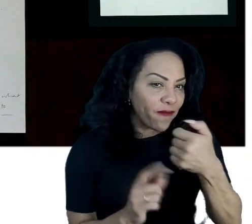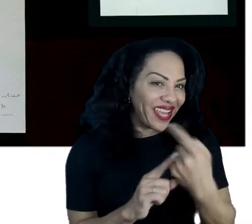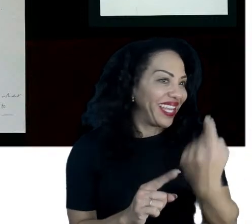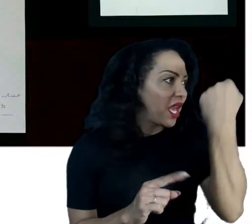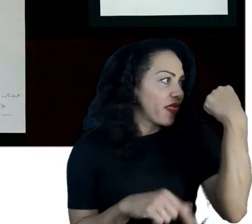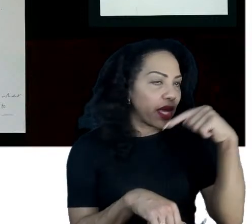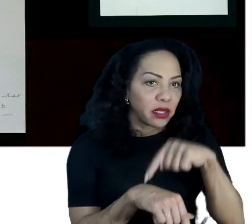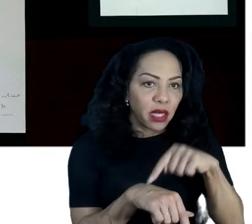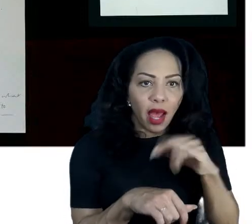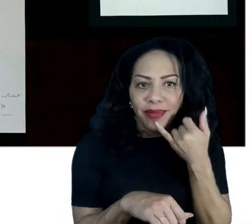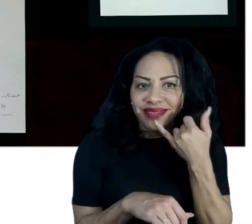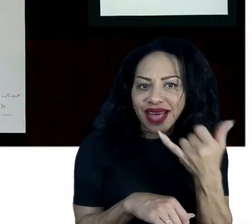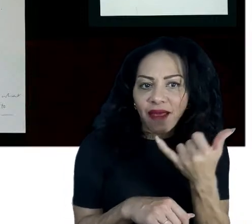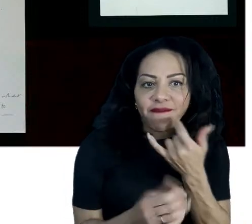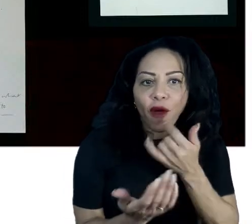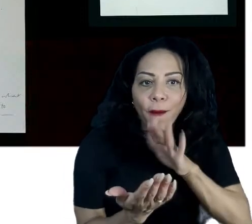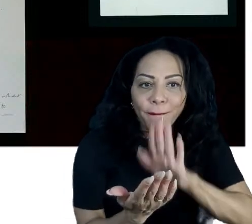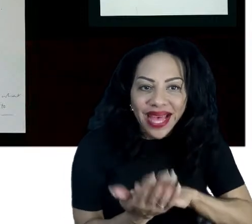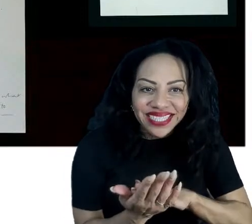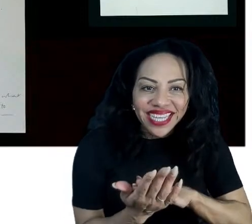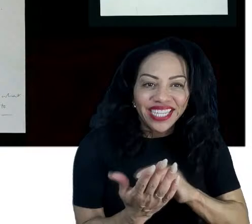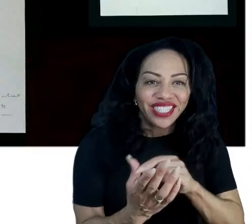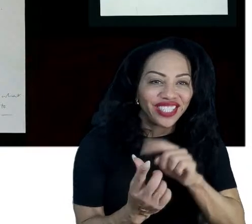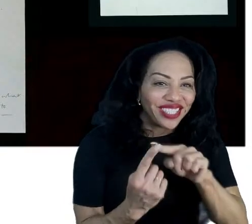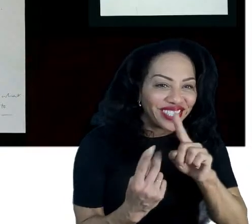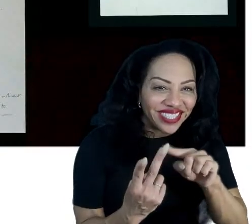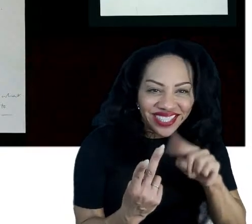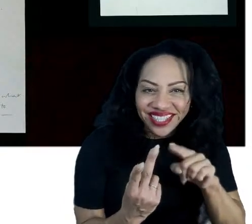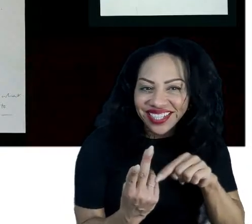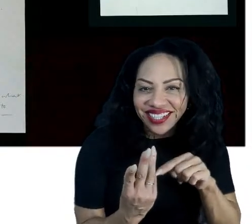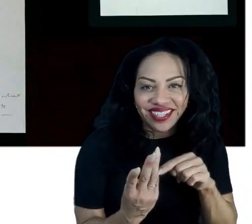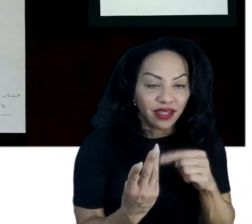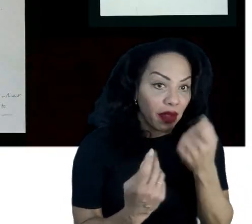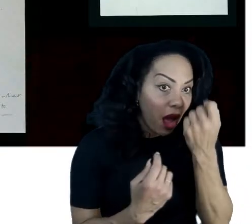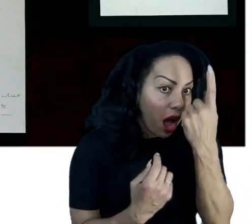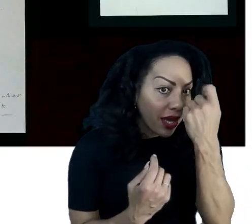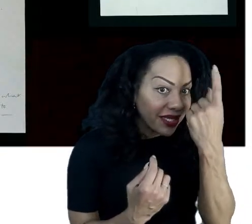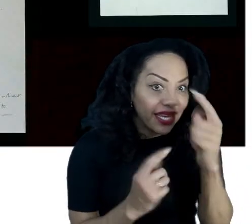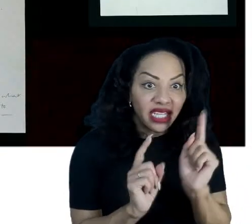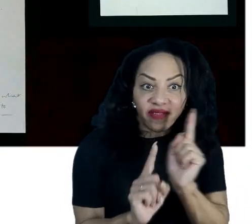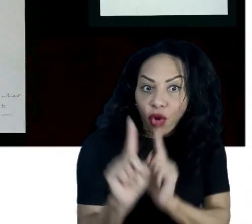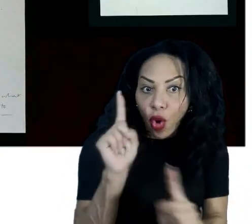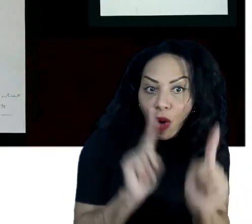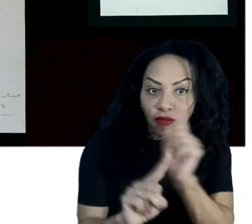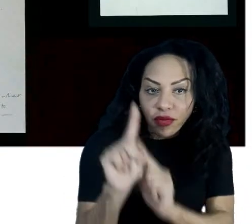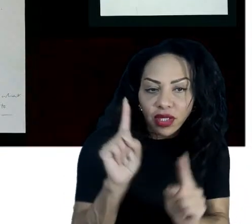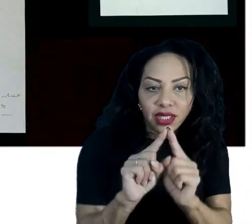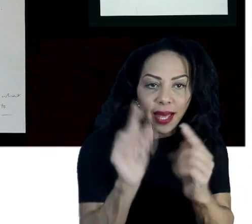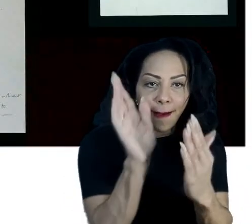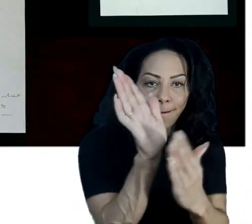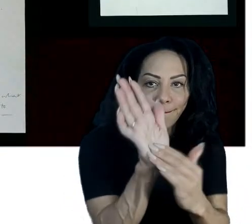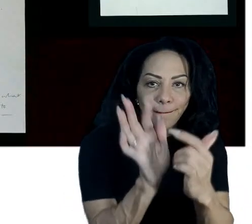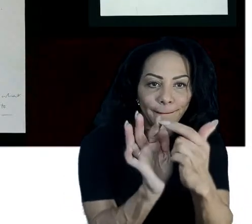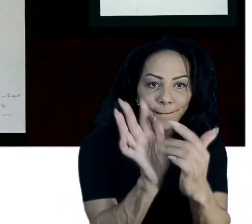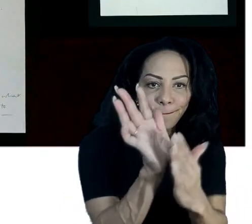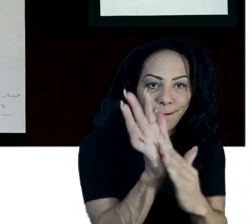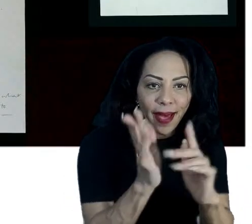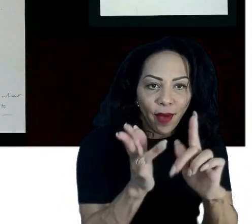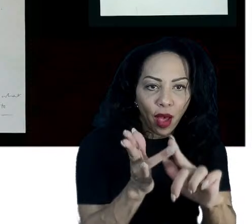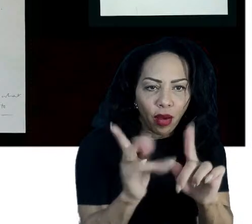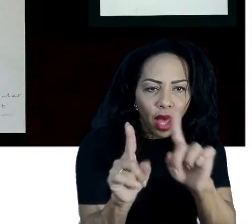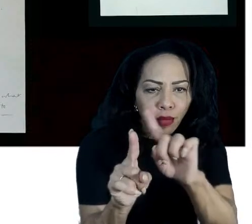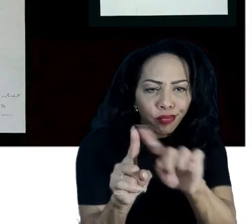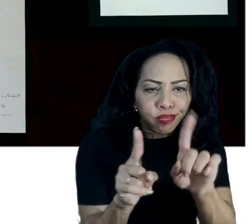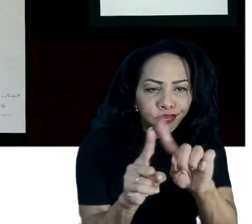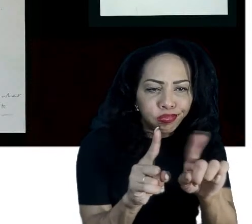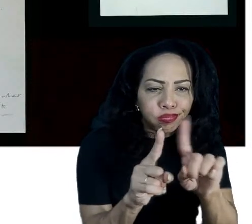message, ideas for conference themes. There's a memo. So there's all of these different papers that are